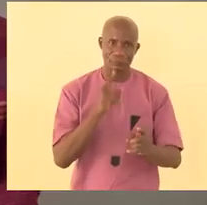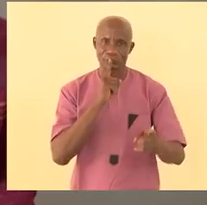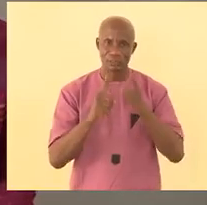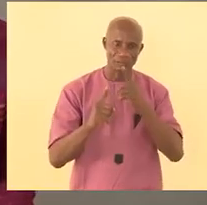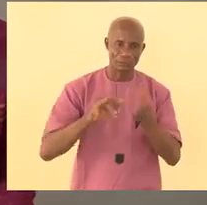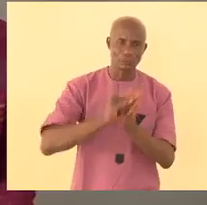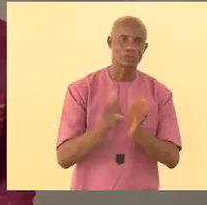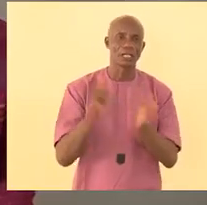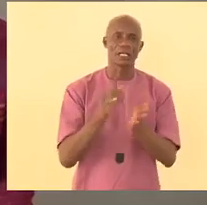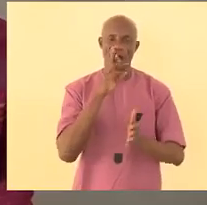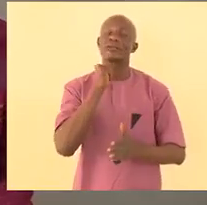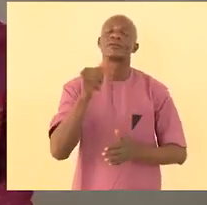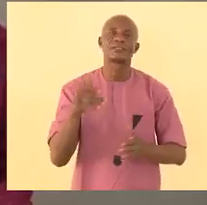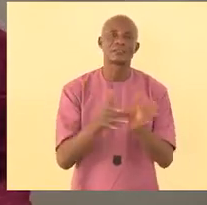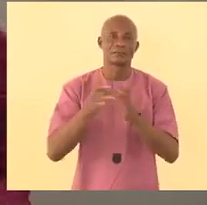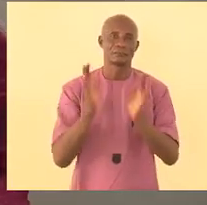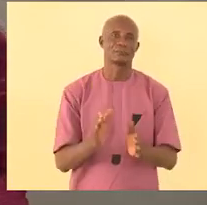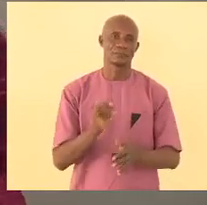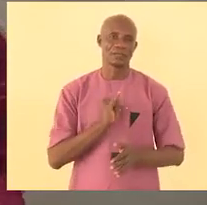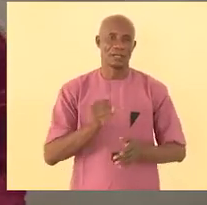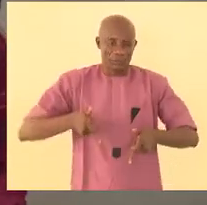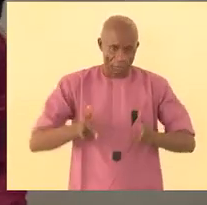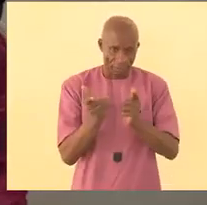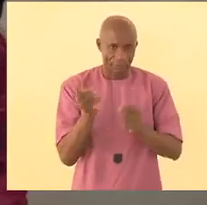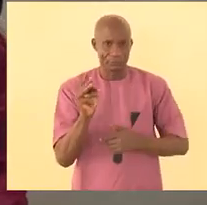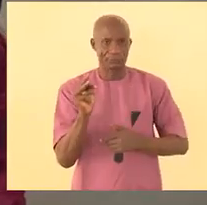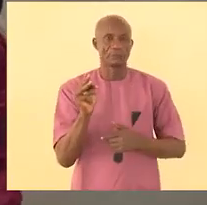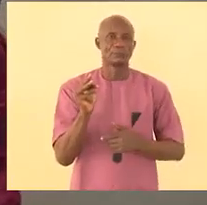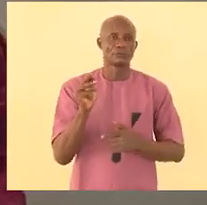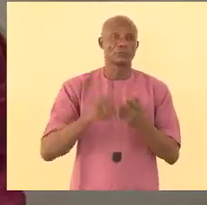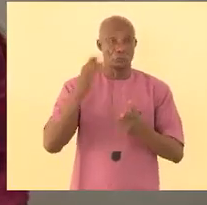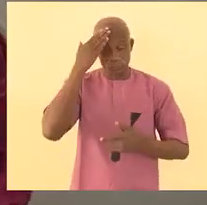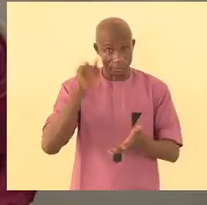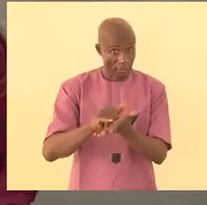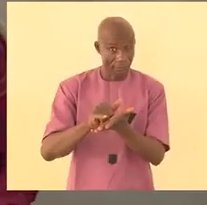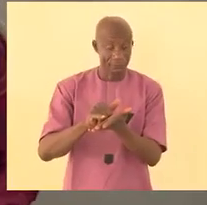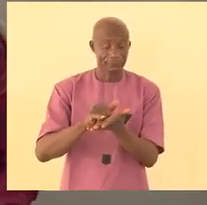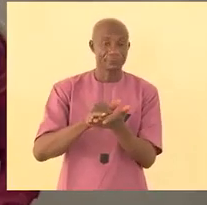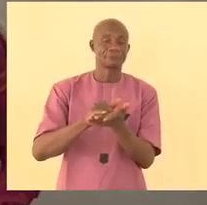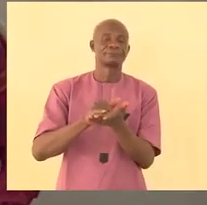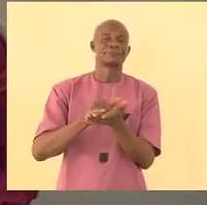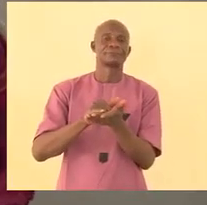Now, talking to a non-Christian, I'll let the non-Christian to realize that